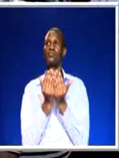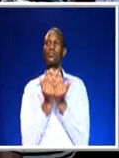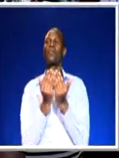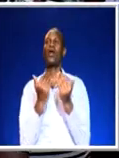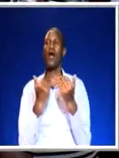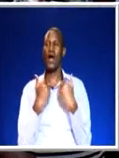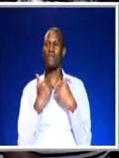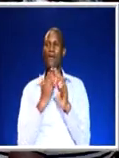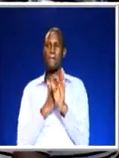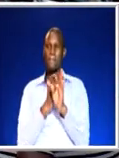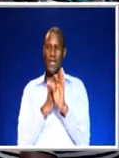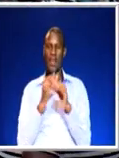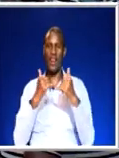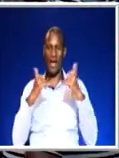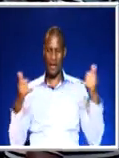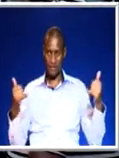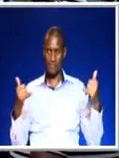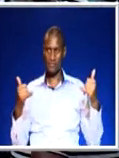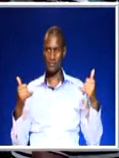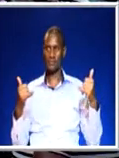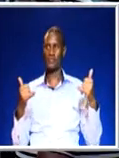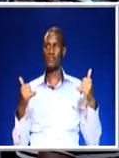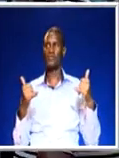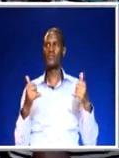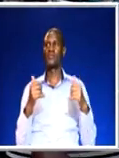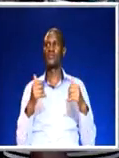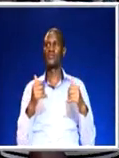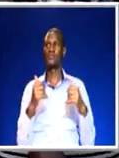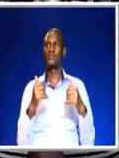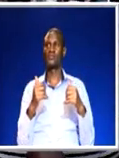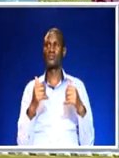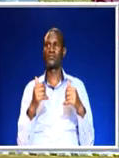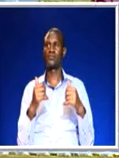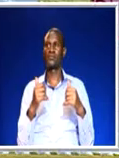The main line of longitude is here.